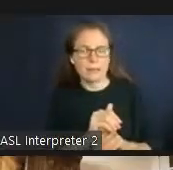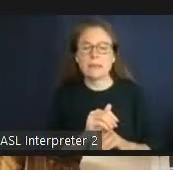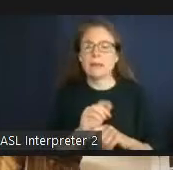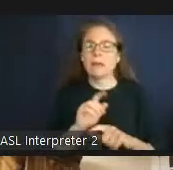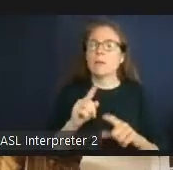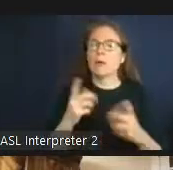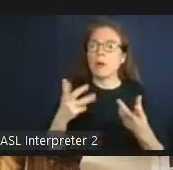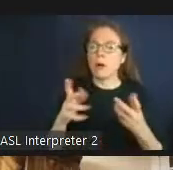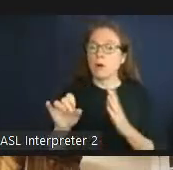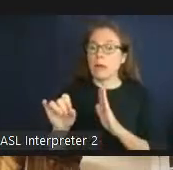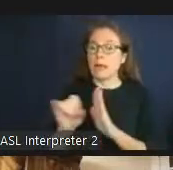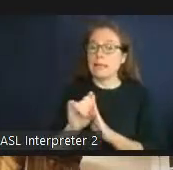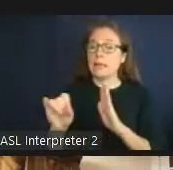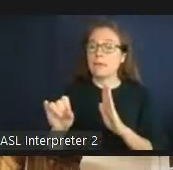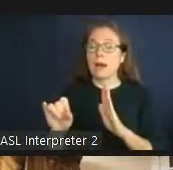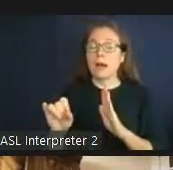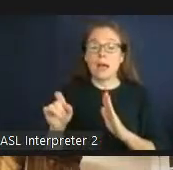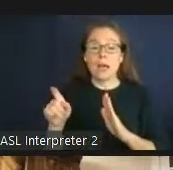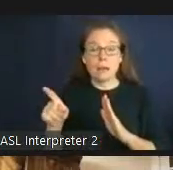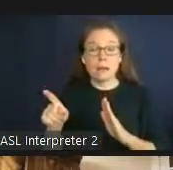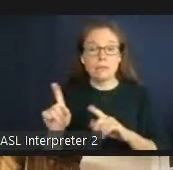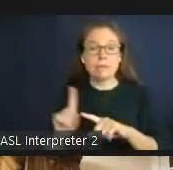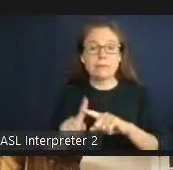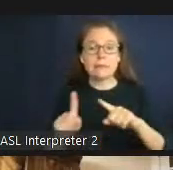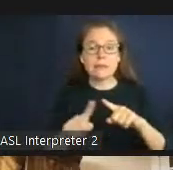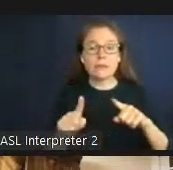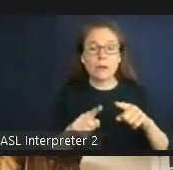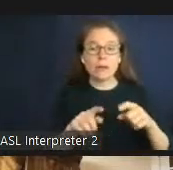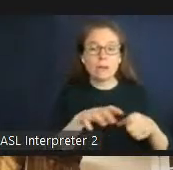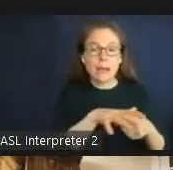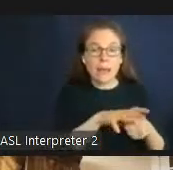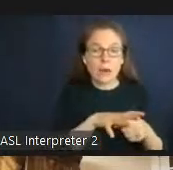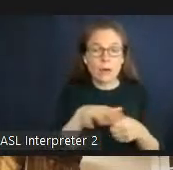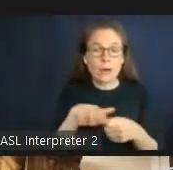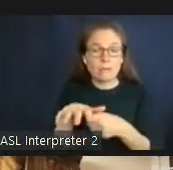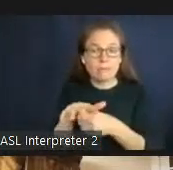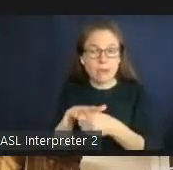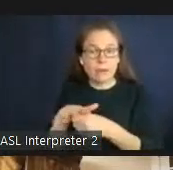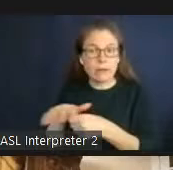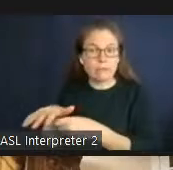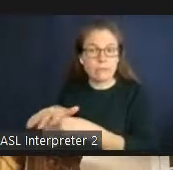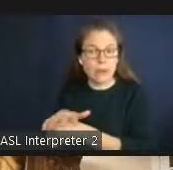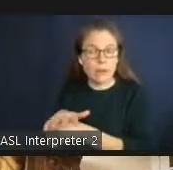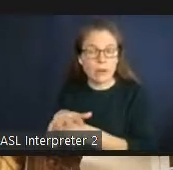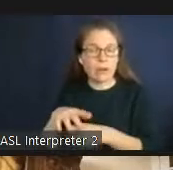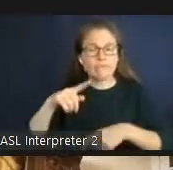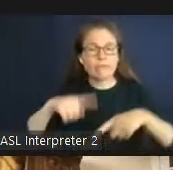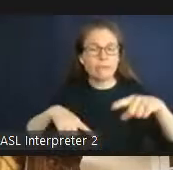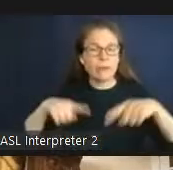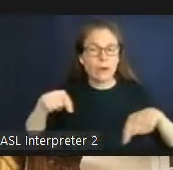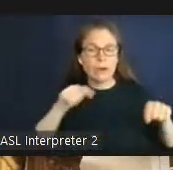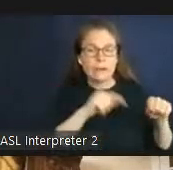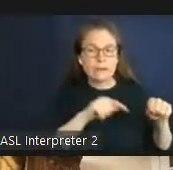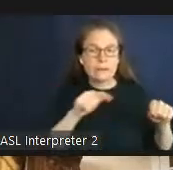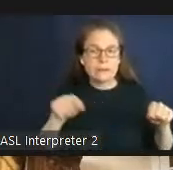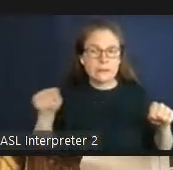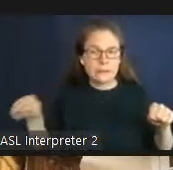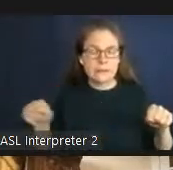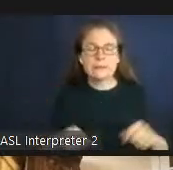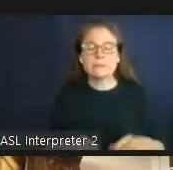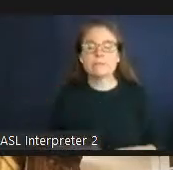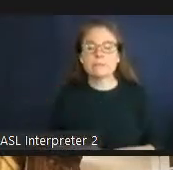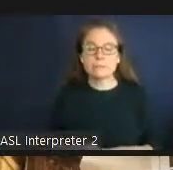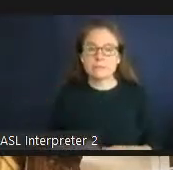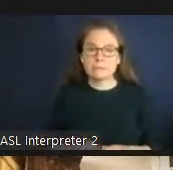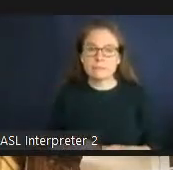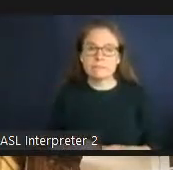that for the different parcels, it's really varies from parcel to parcel as you go through there, depending on